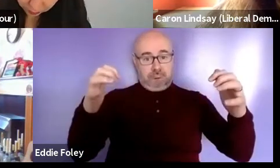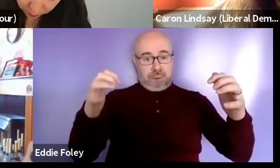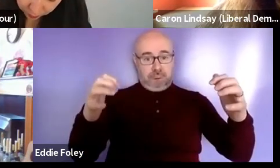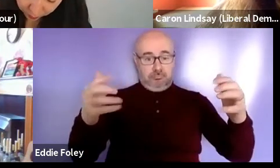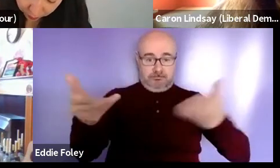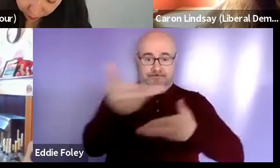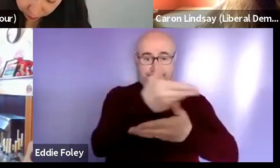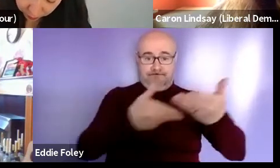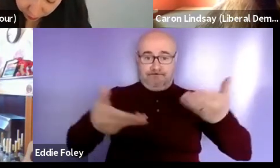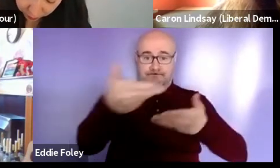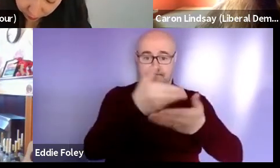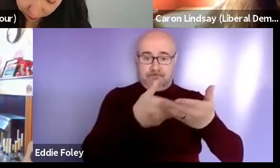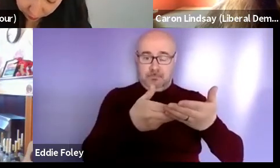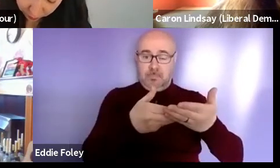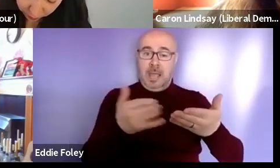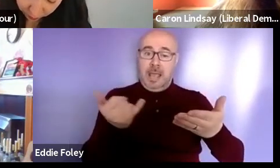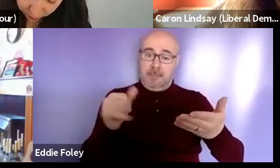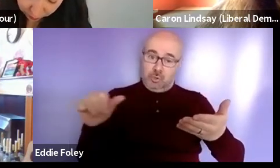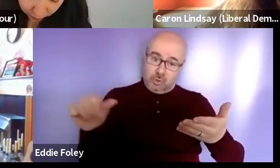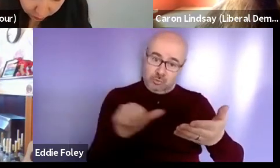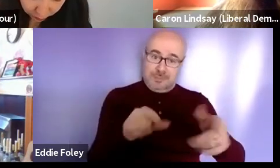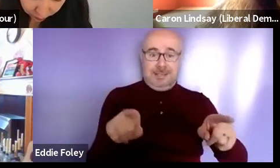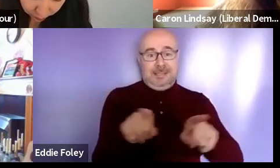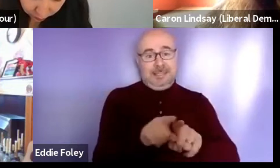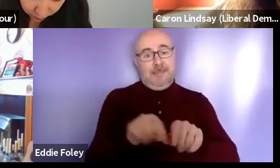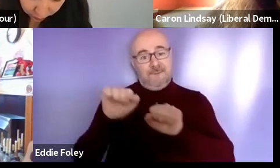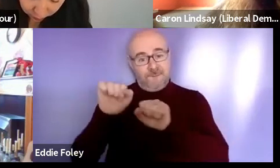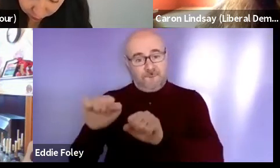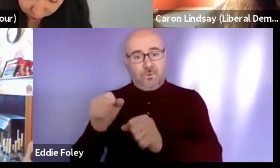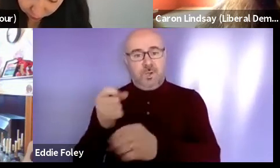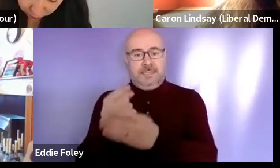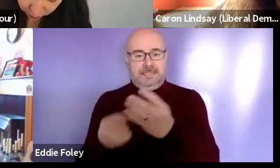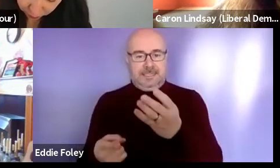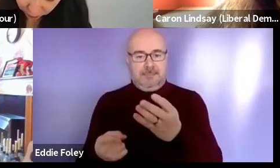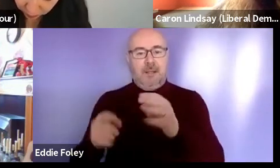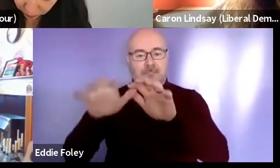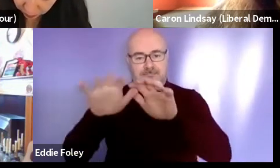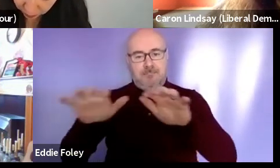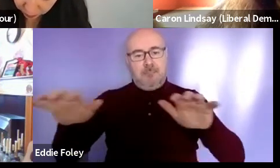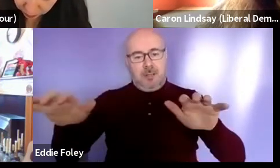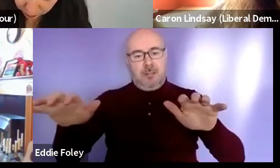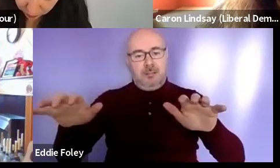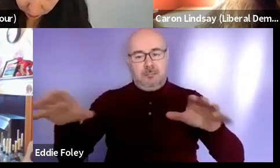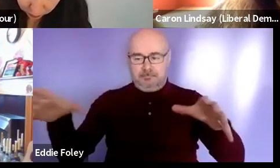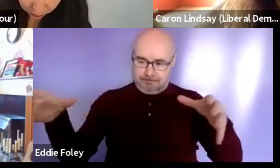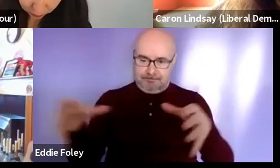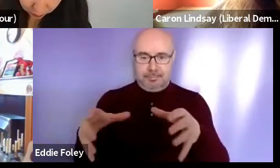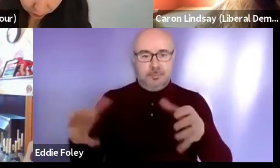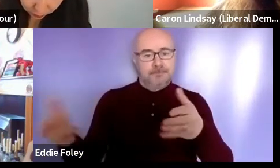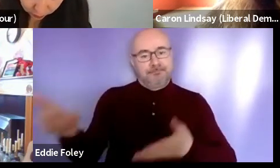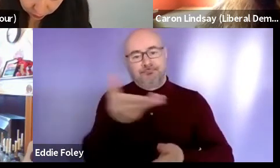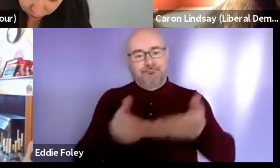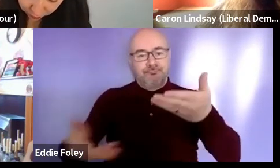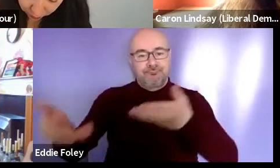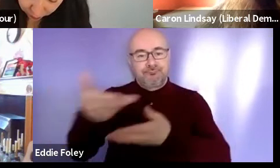people, and the legislation that may be brought forward to help in that instance. That draws on not just